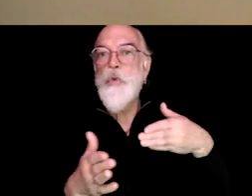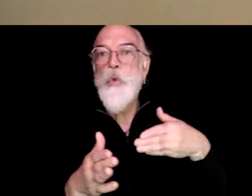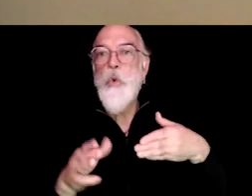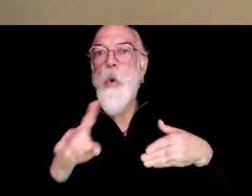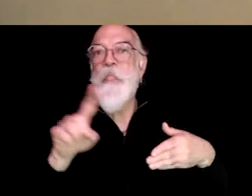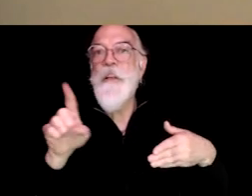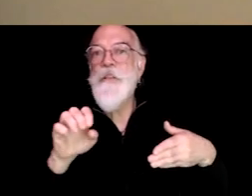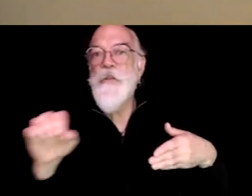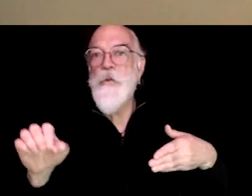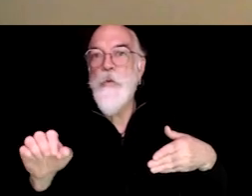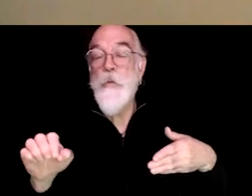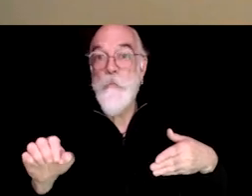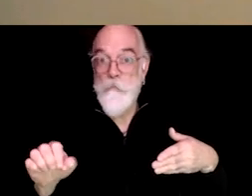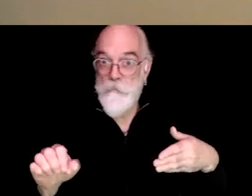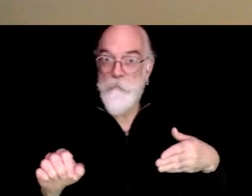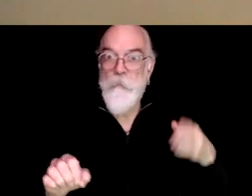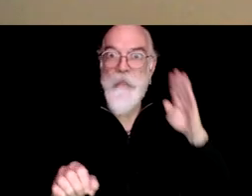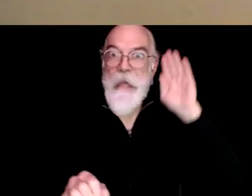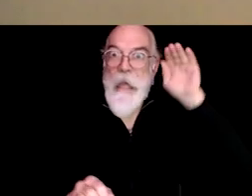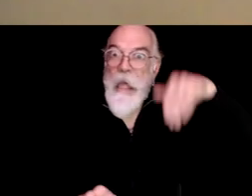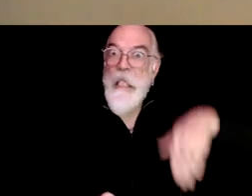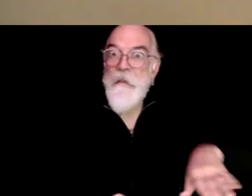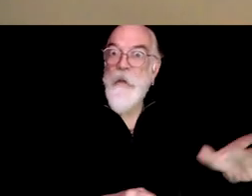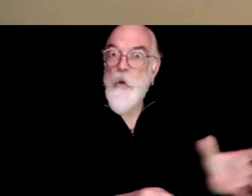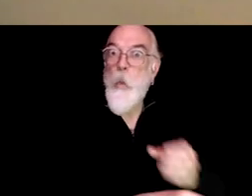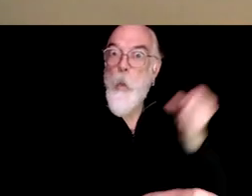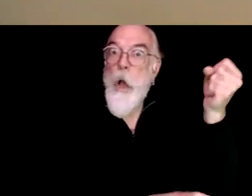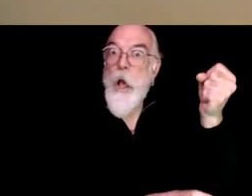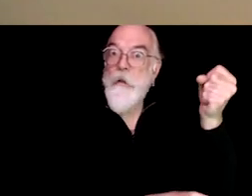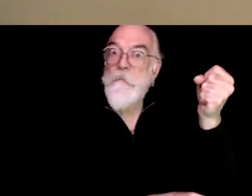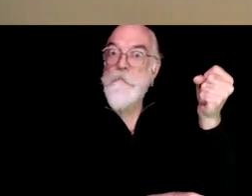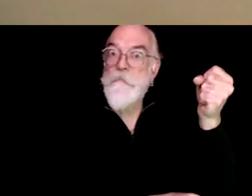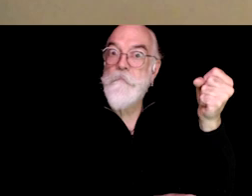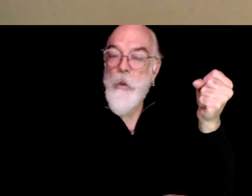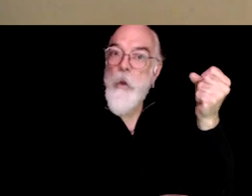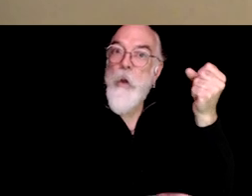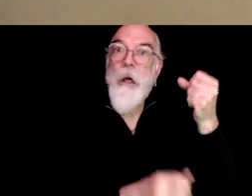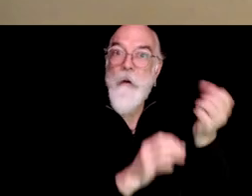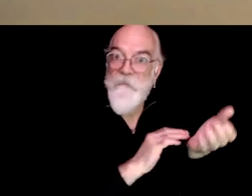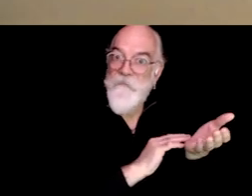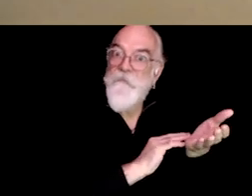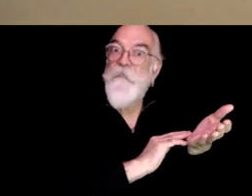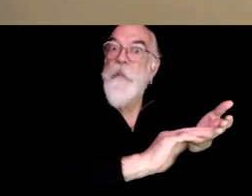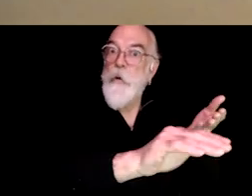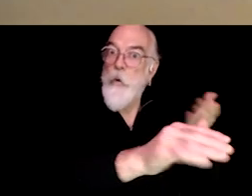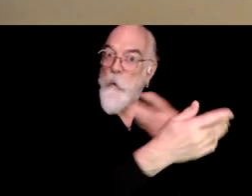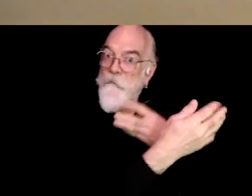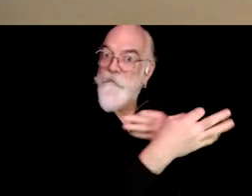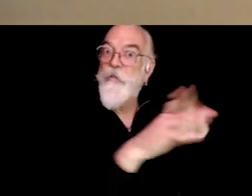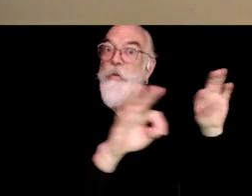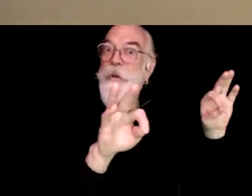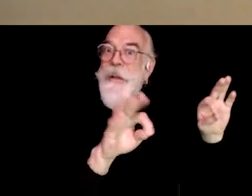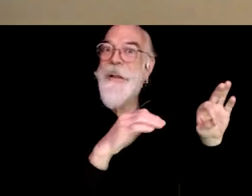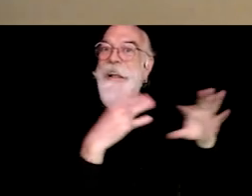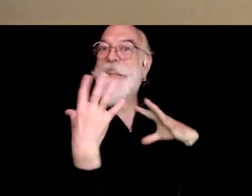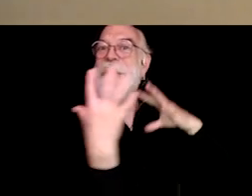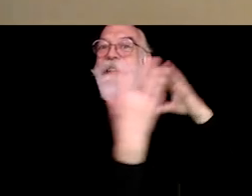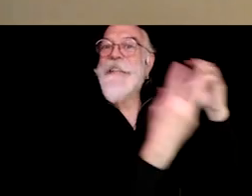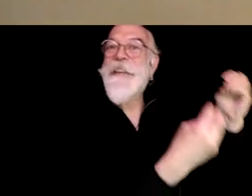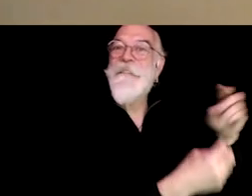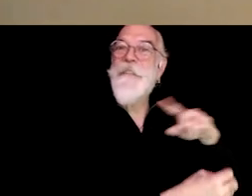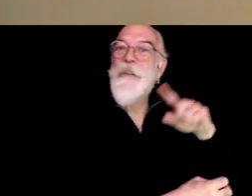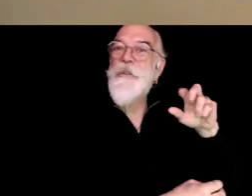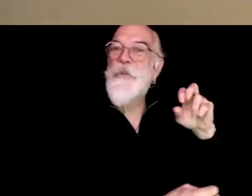the Bronx, the elephant won and now will be released from the zoo. And the reason was that it